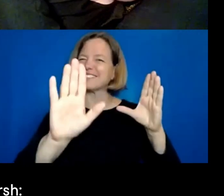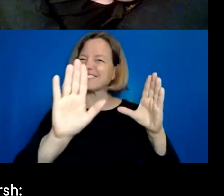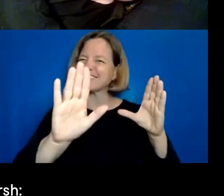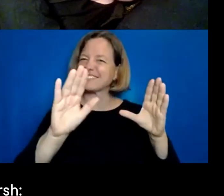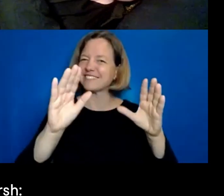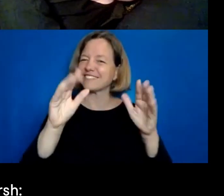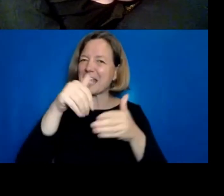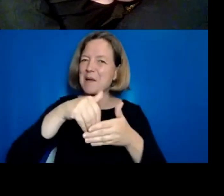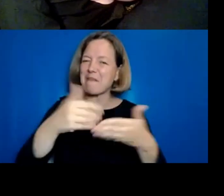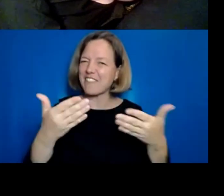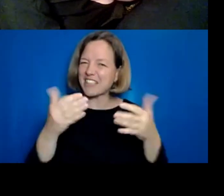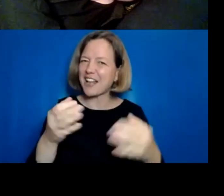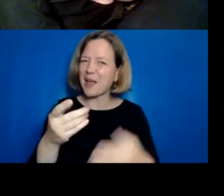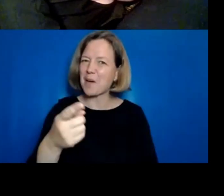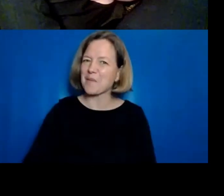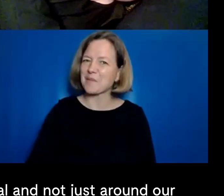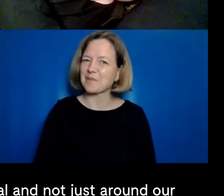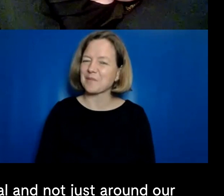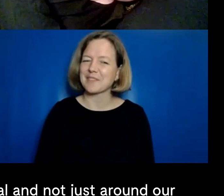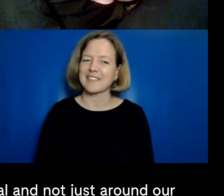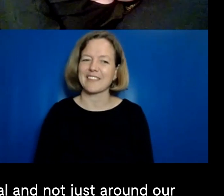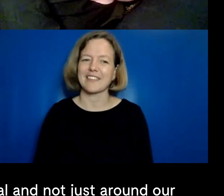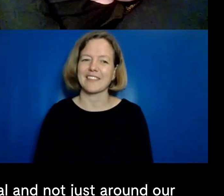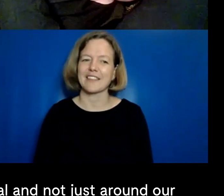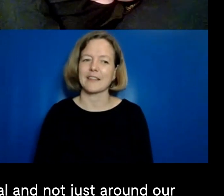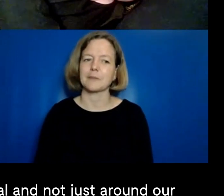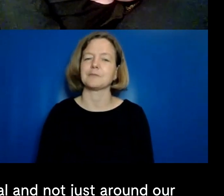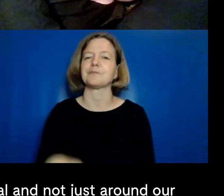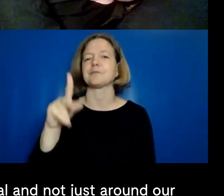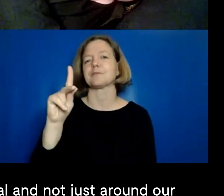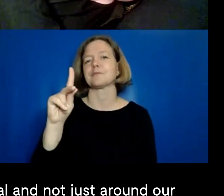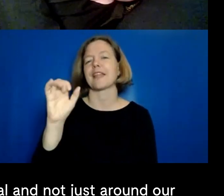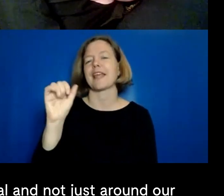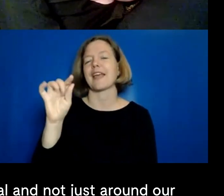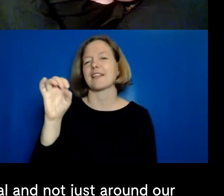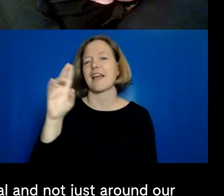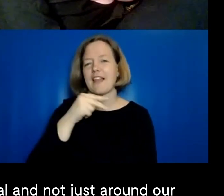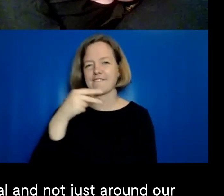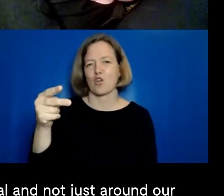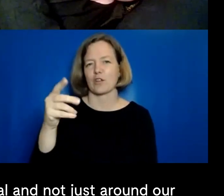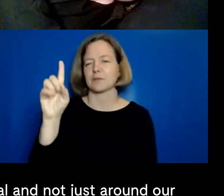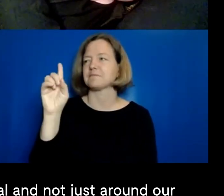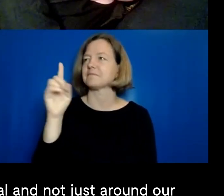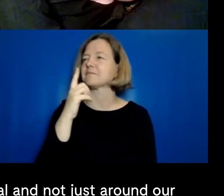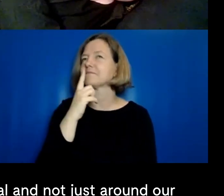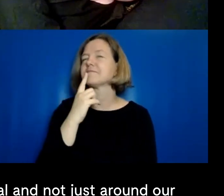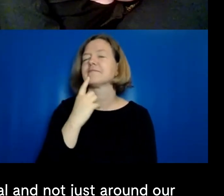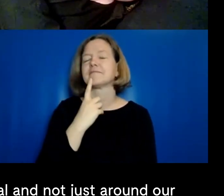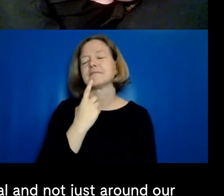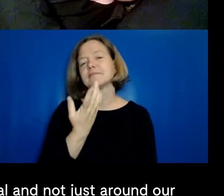think, and I think this is maybe quite typical and not just